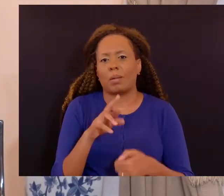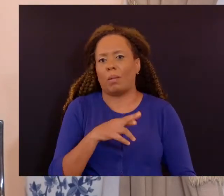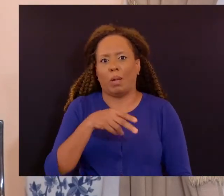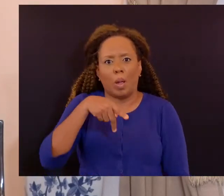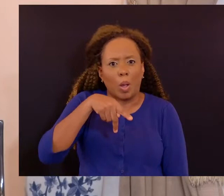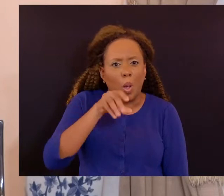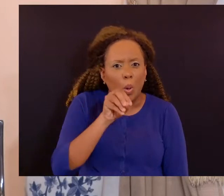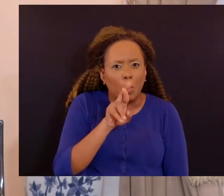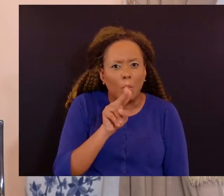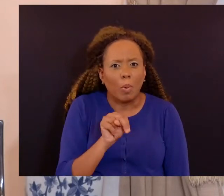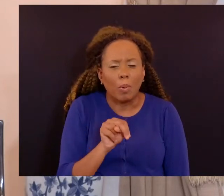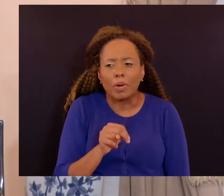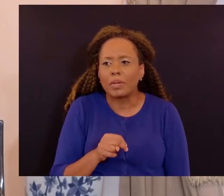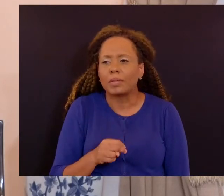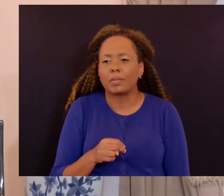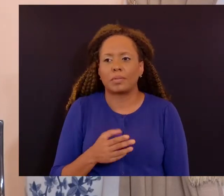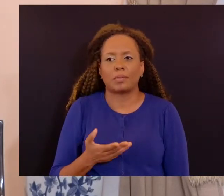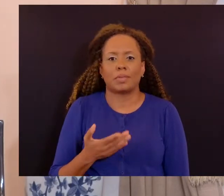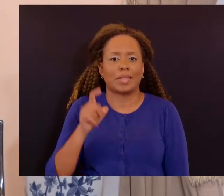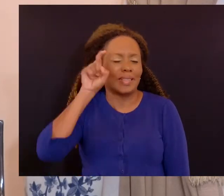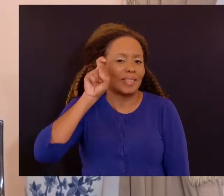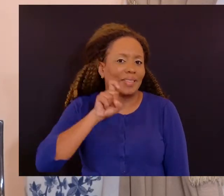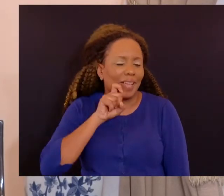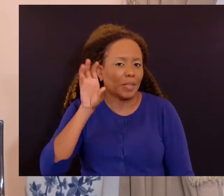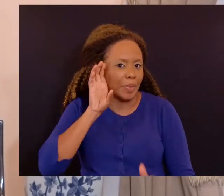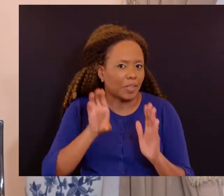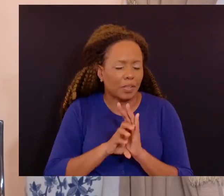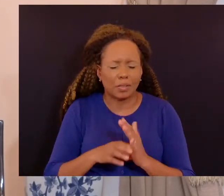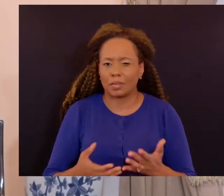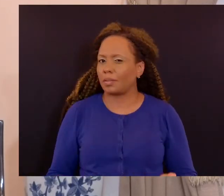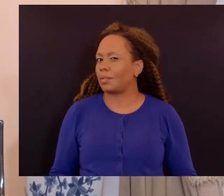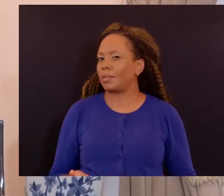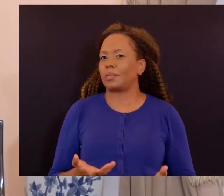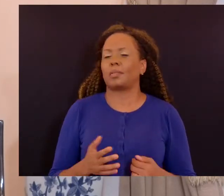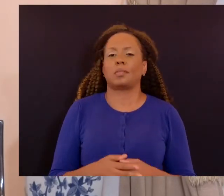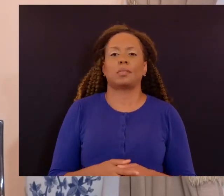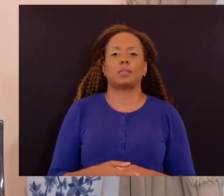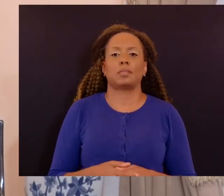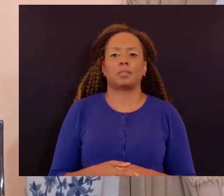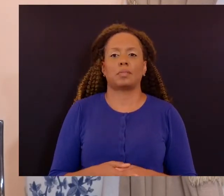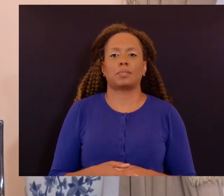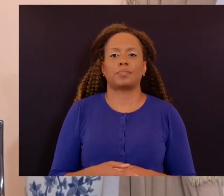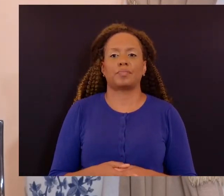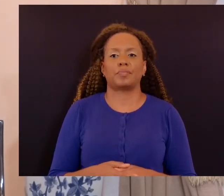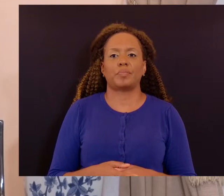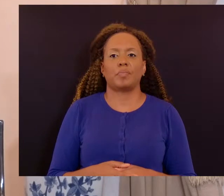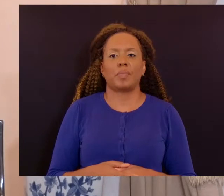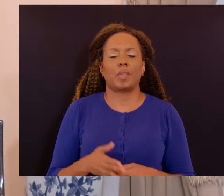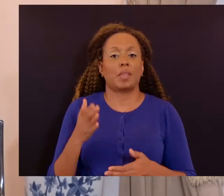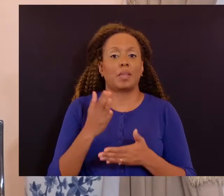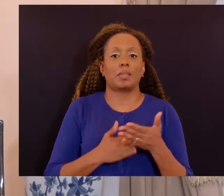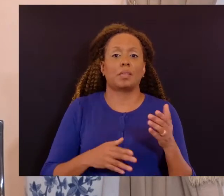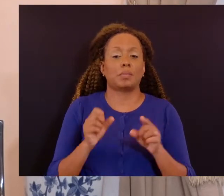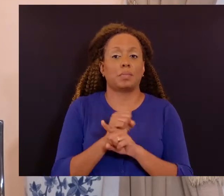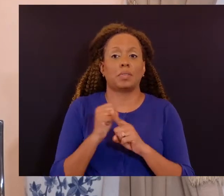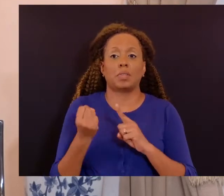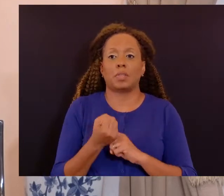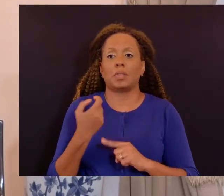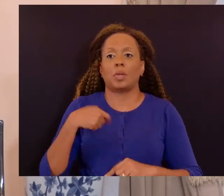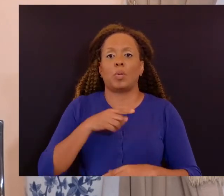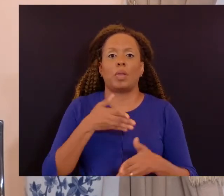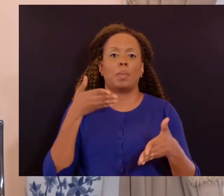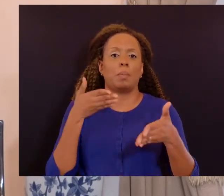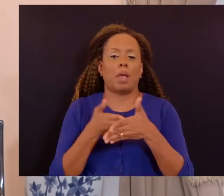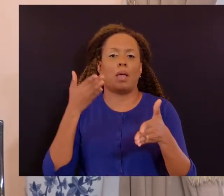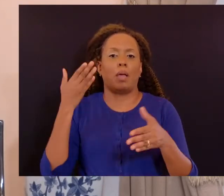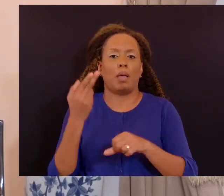to download. That's the reality. We've taken steps to address it, but the truth is, in some cases, we banned the use of the phones